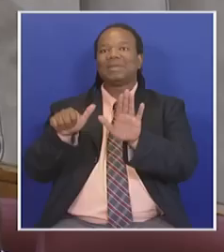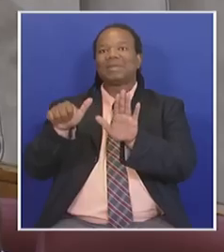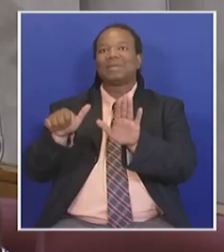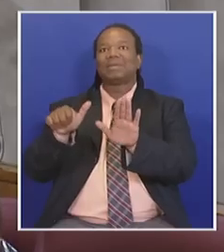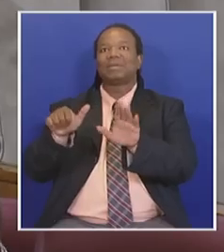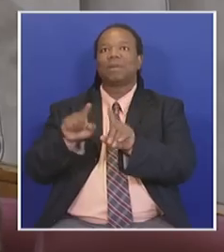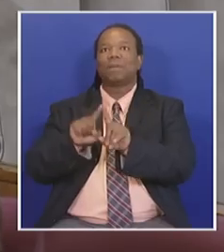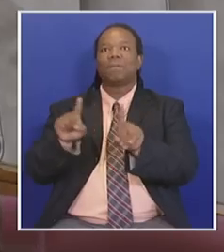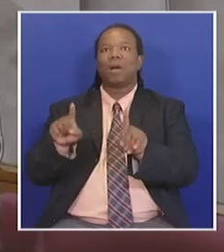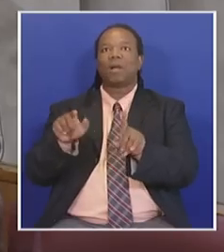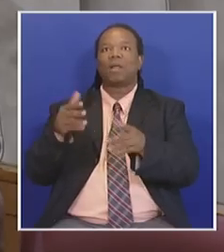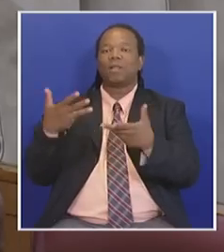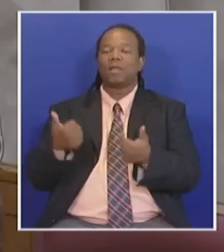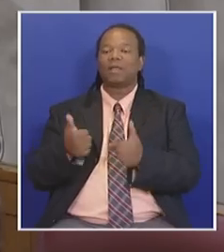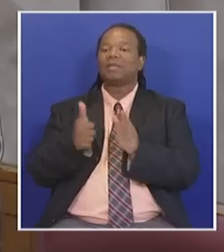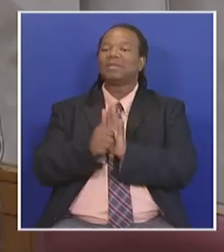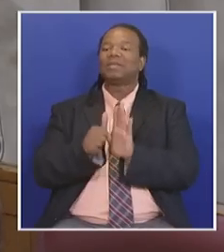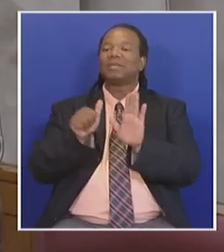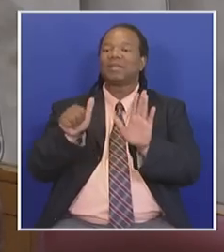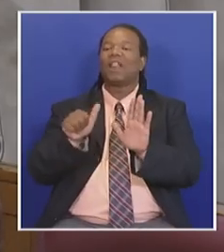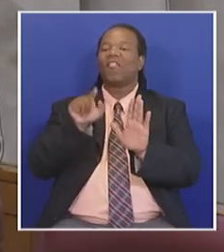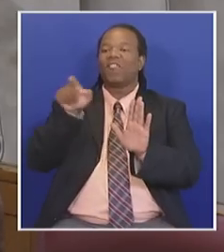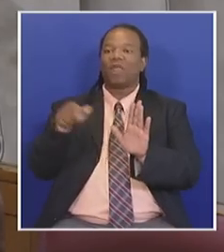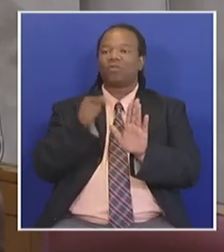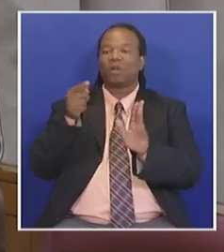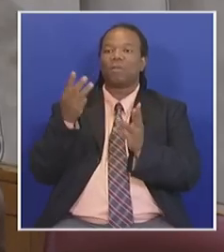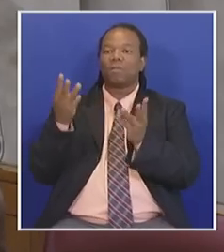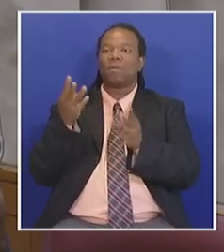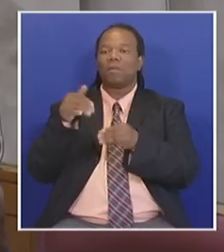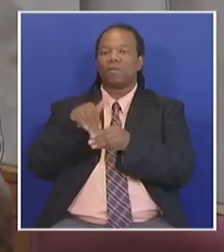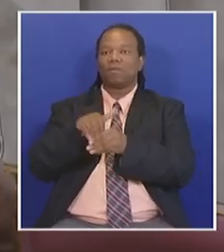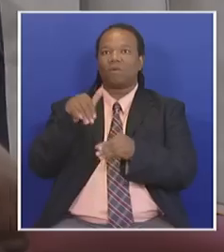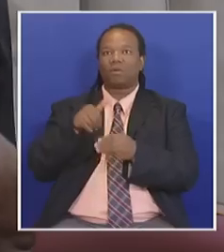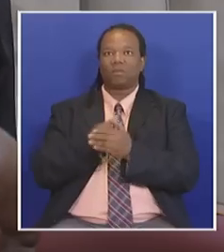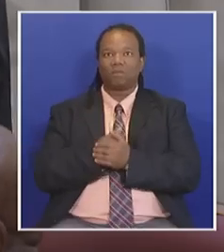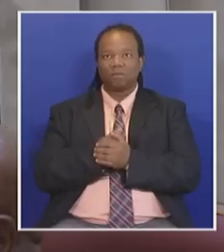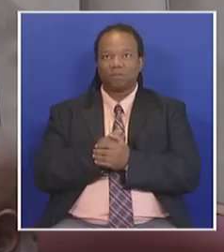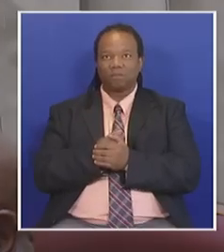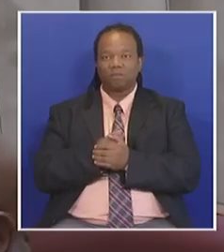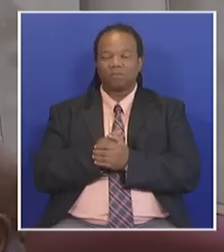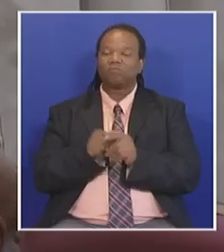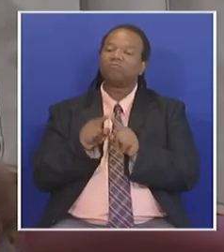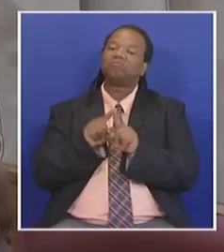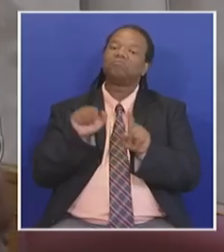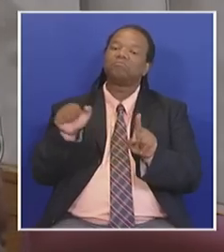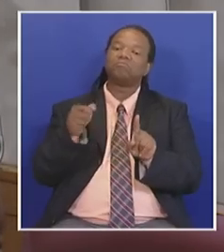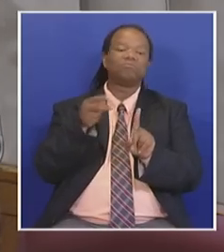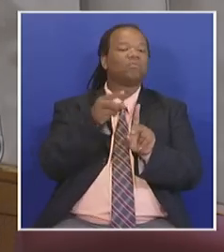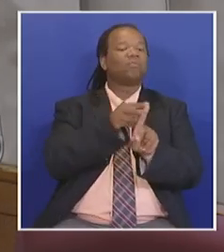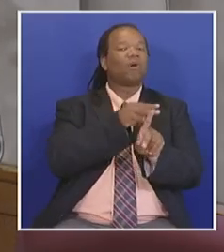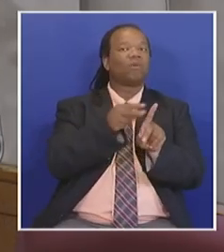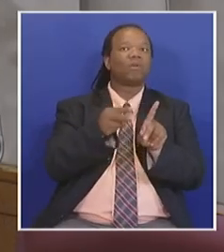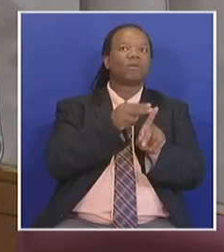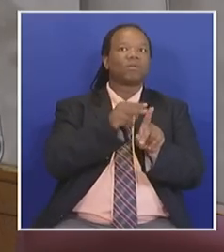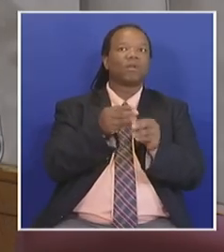approximately 16,000 voters. In light of the postponement of all the by-elections in South Africa, scheduled for